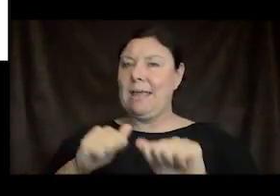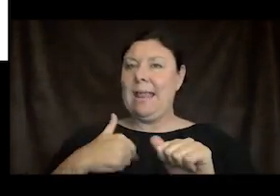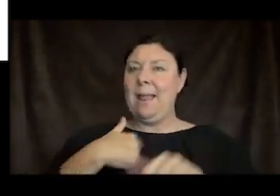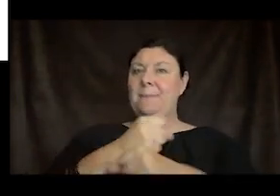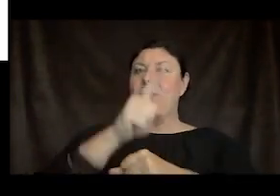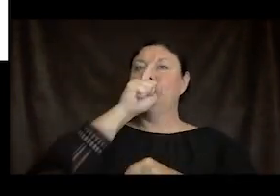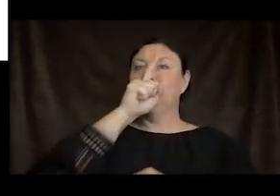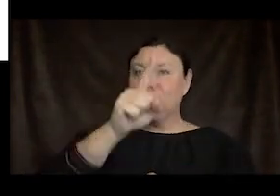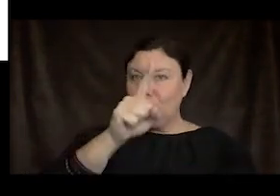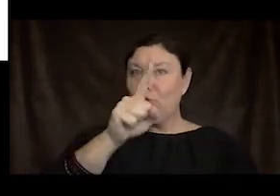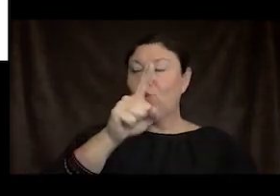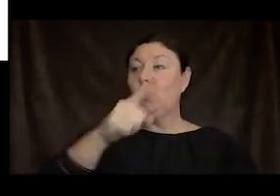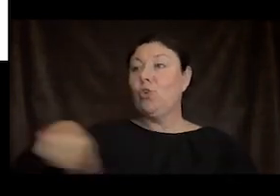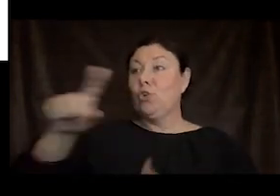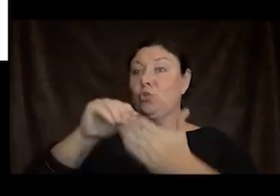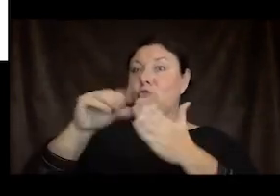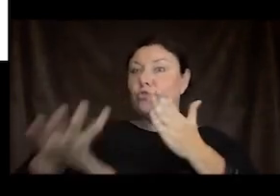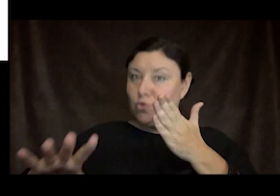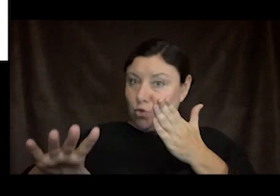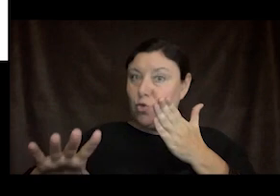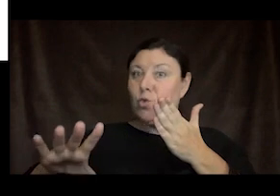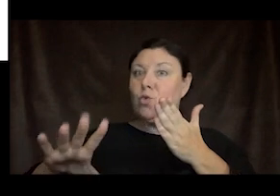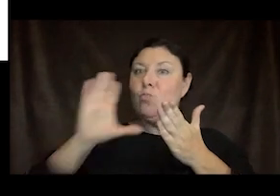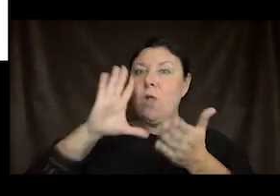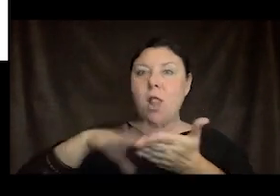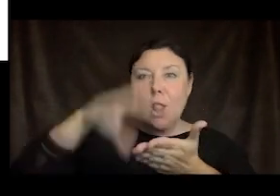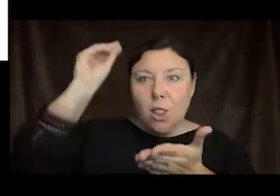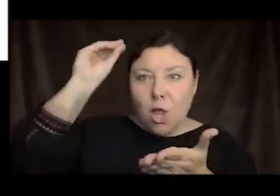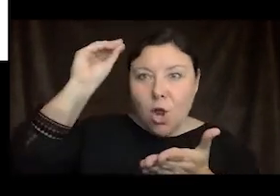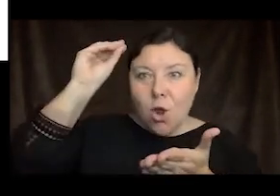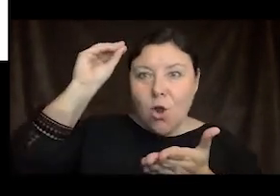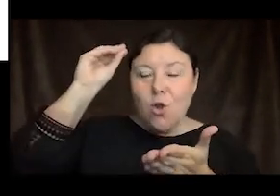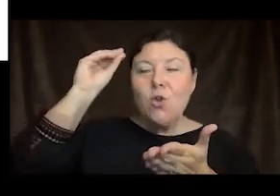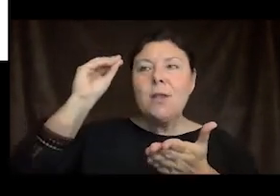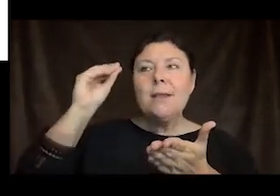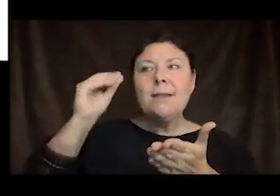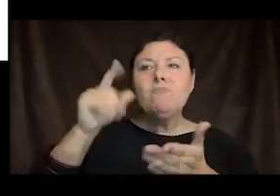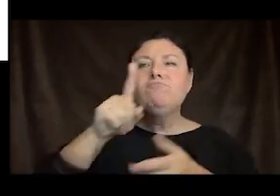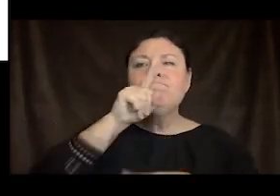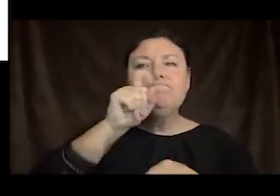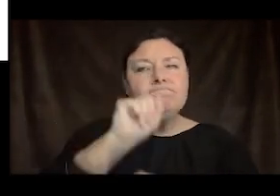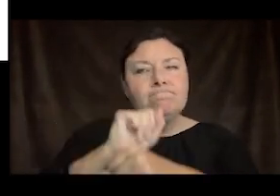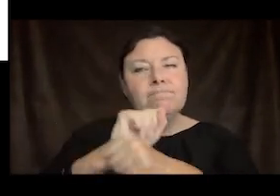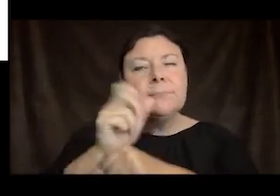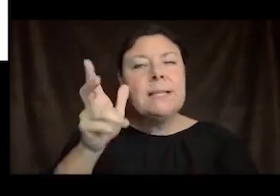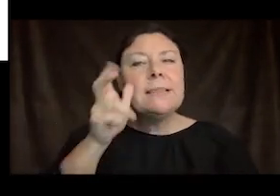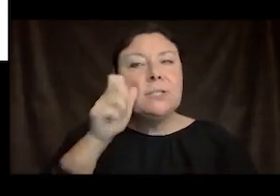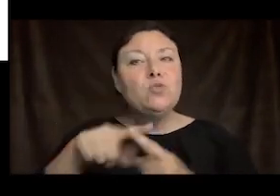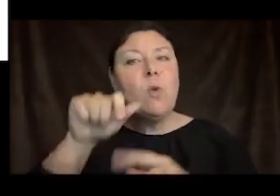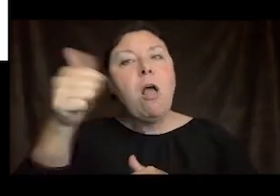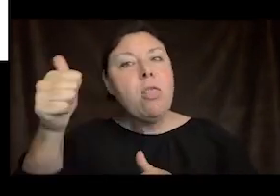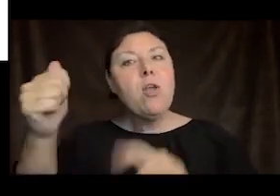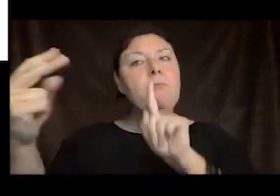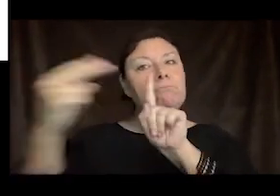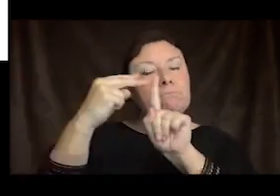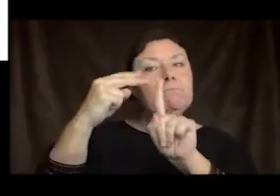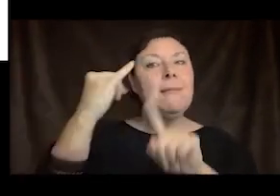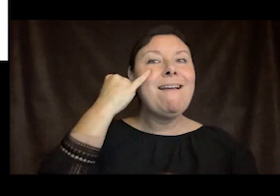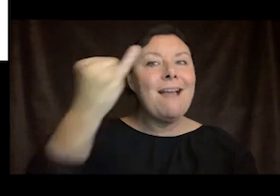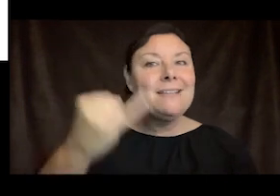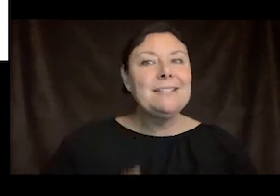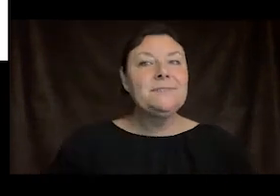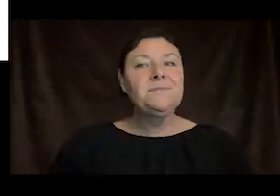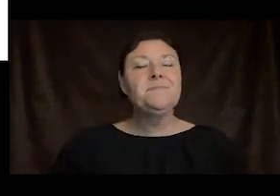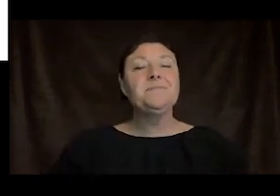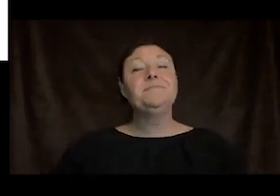class deliberation having grown in their capacity to listen authentically to others' ideas? That's